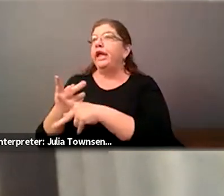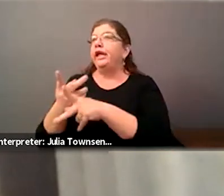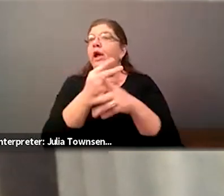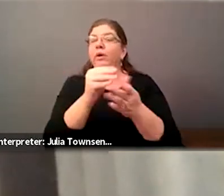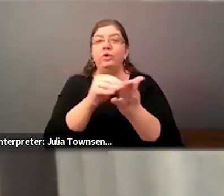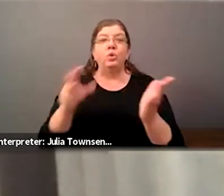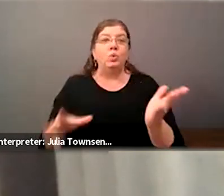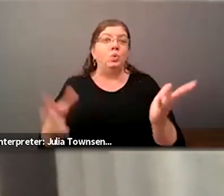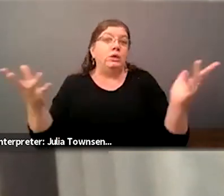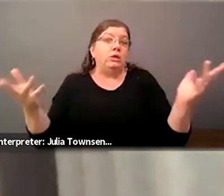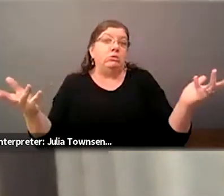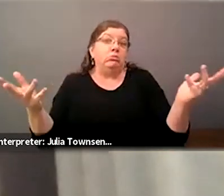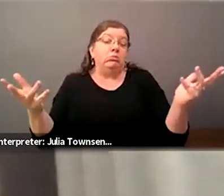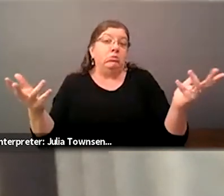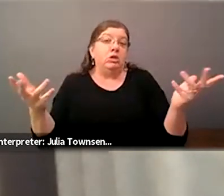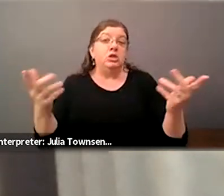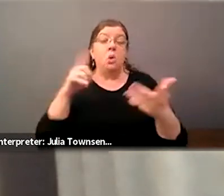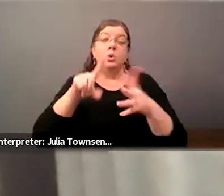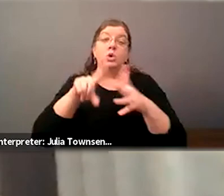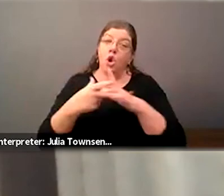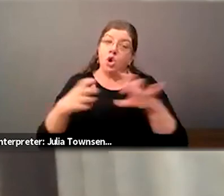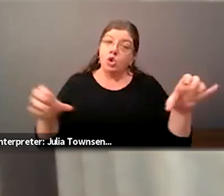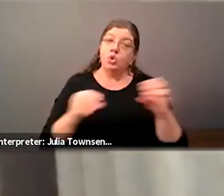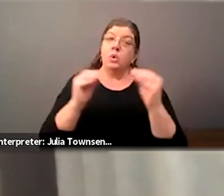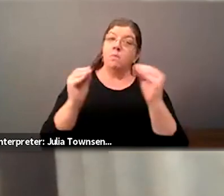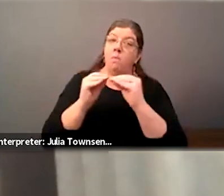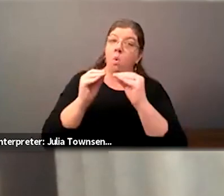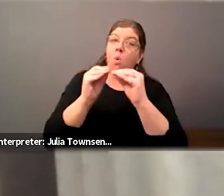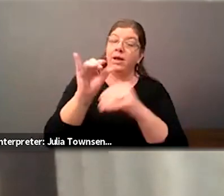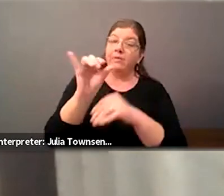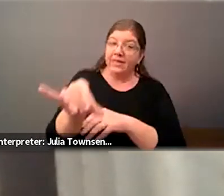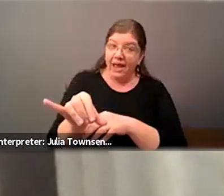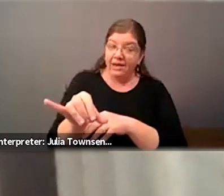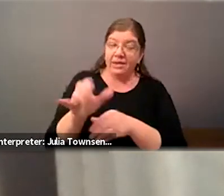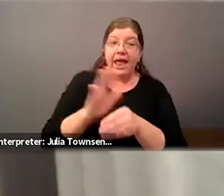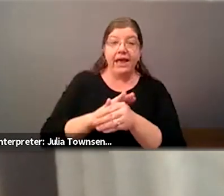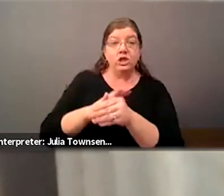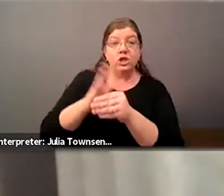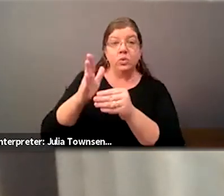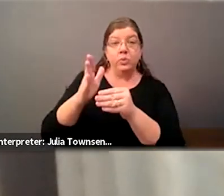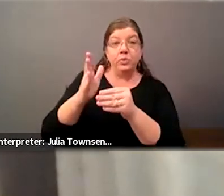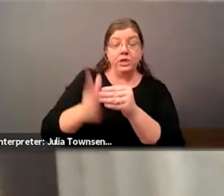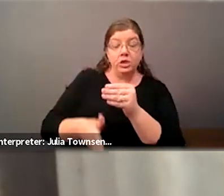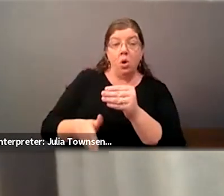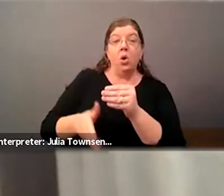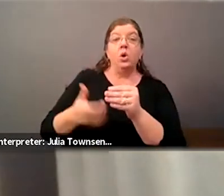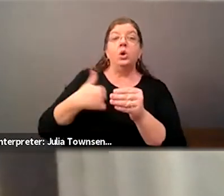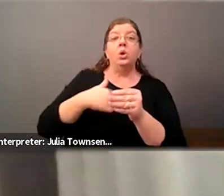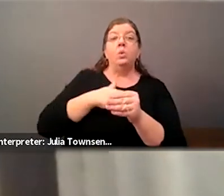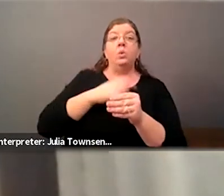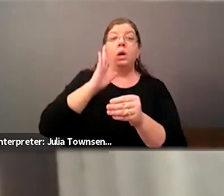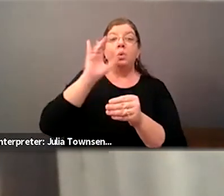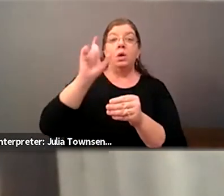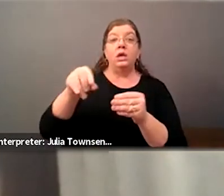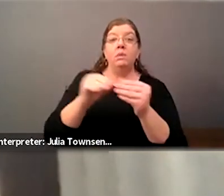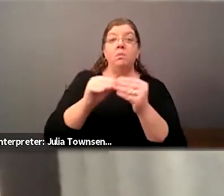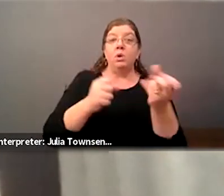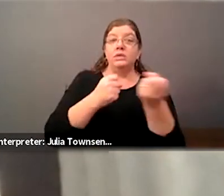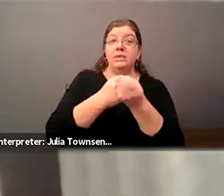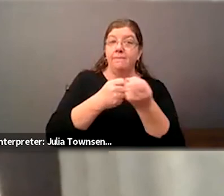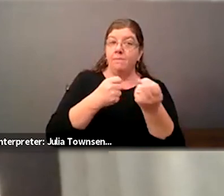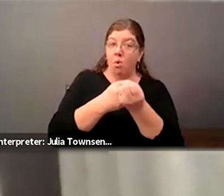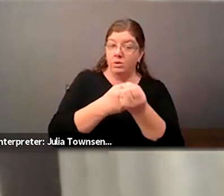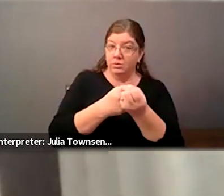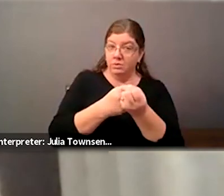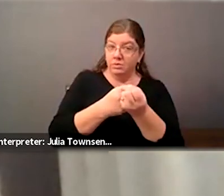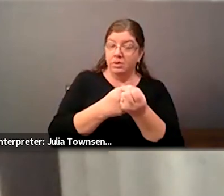so we're we're starting to do more of that and as a result that we're going to need more support and i